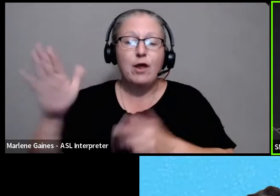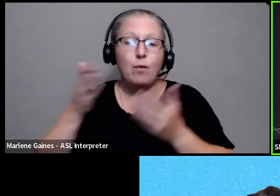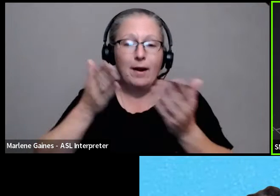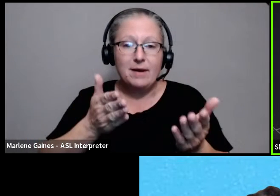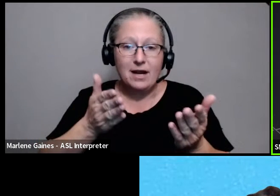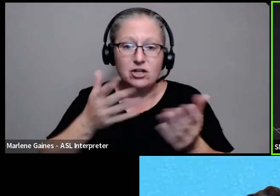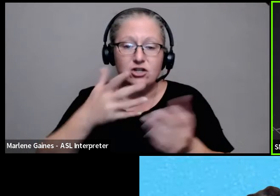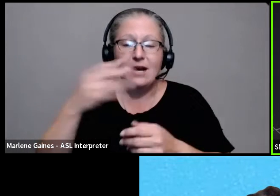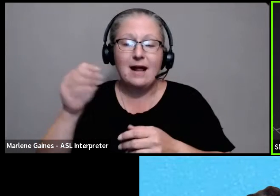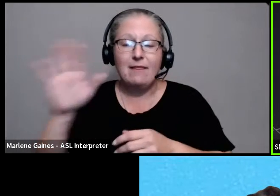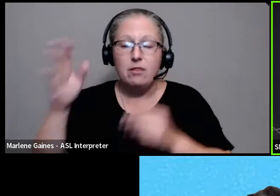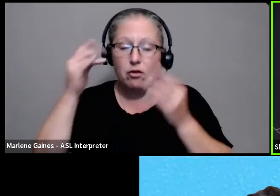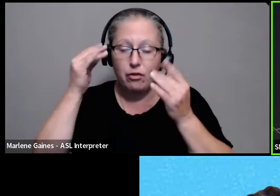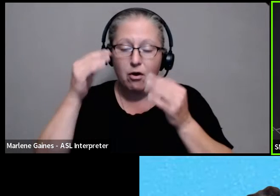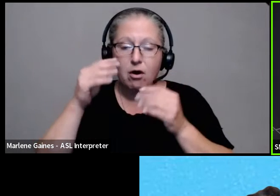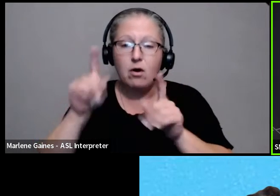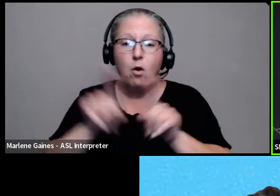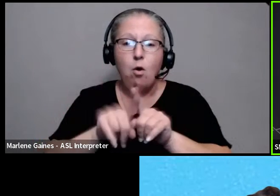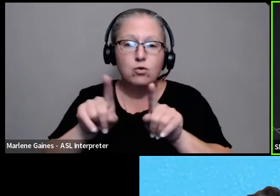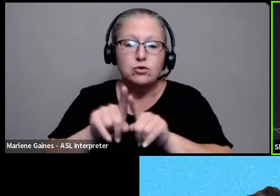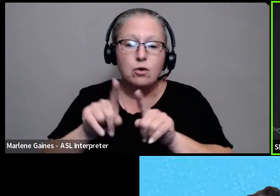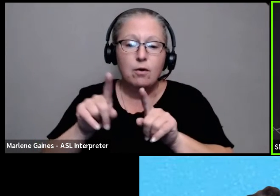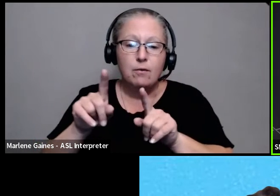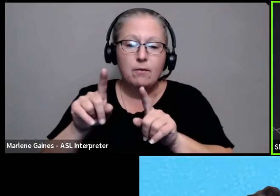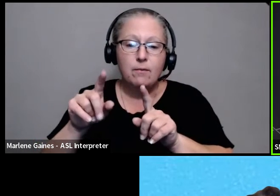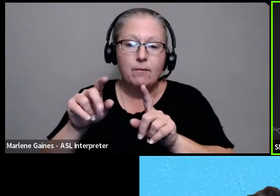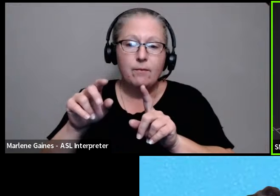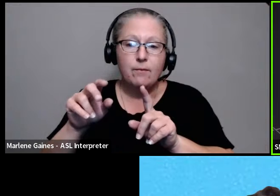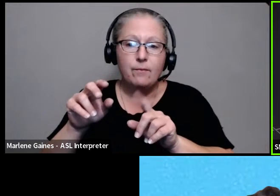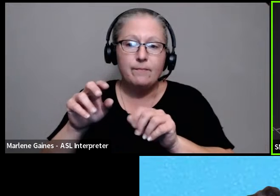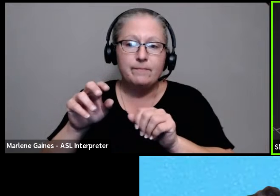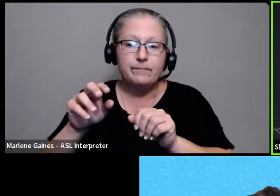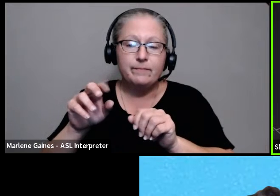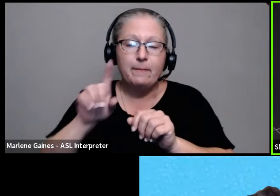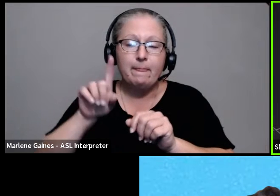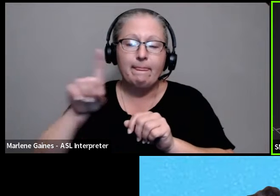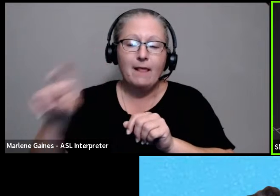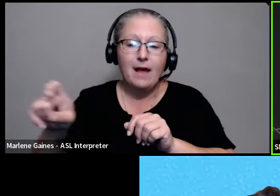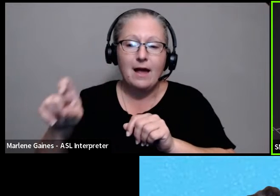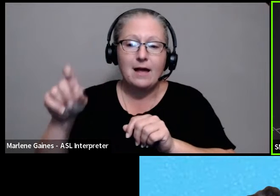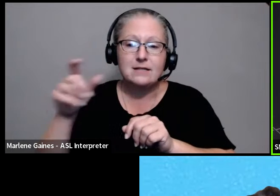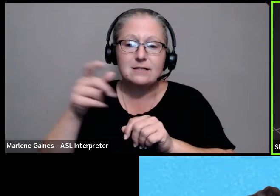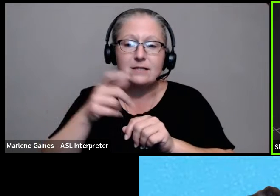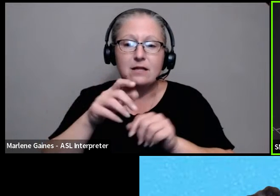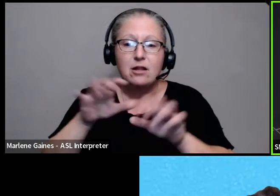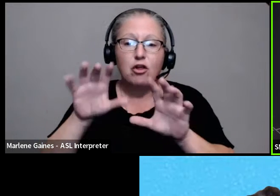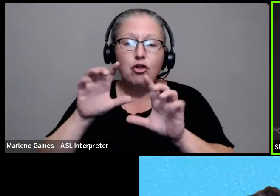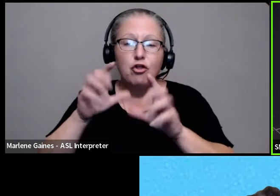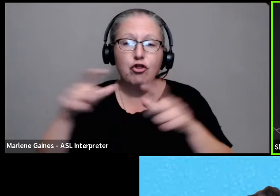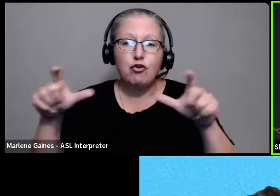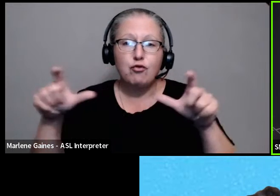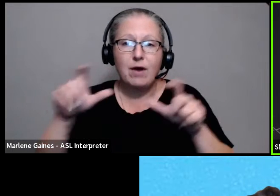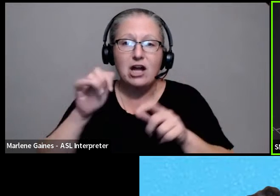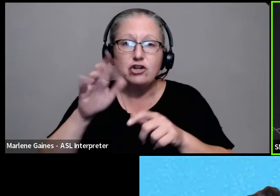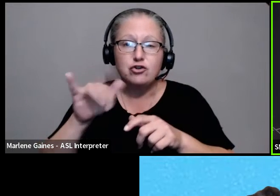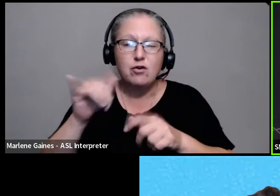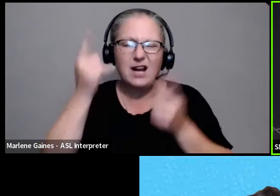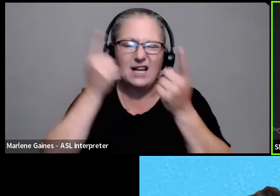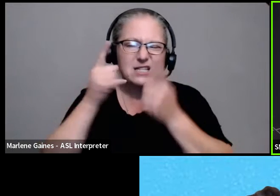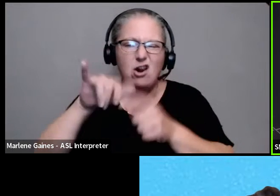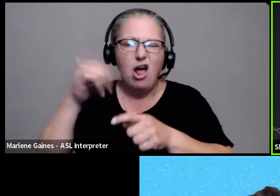recommendations and the thought, and it also was asking the grand jury to consider some other